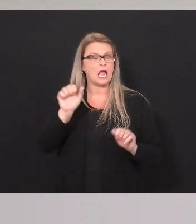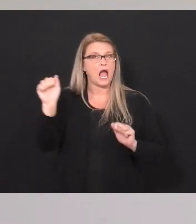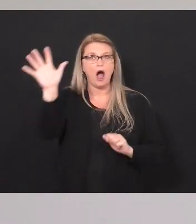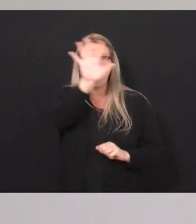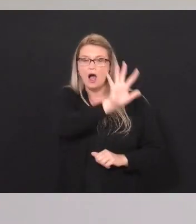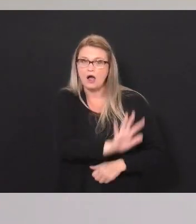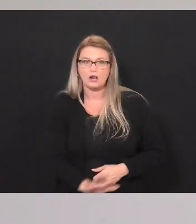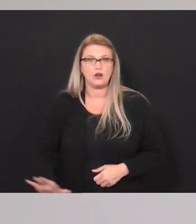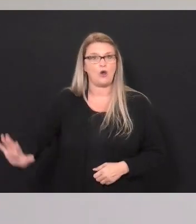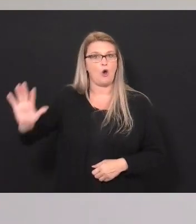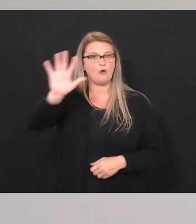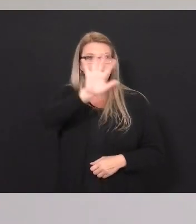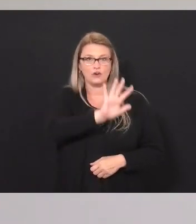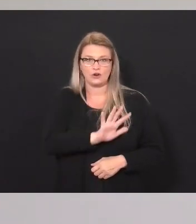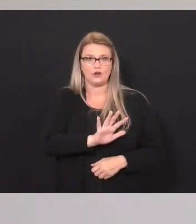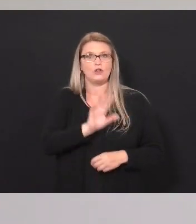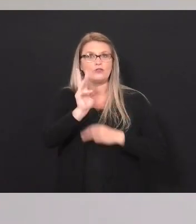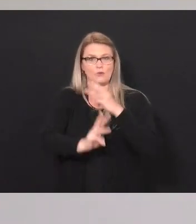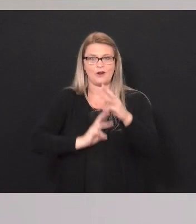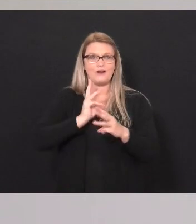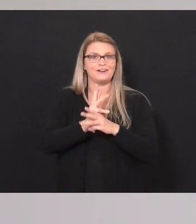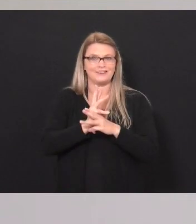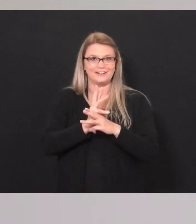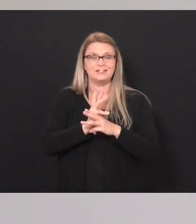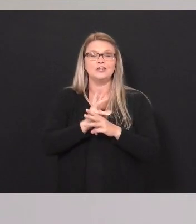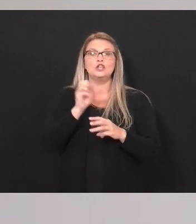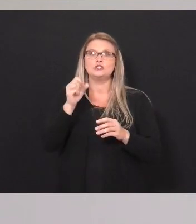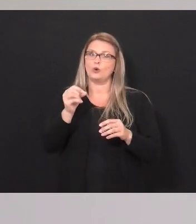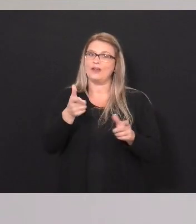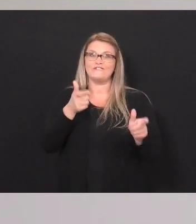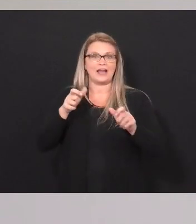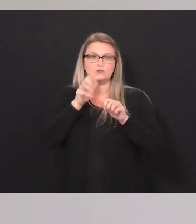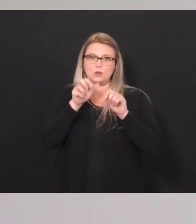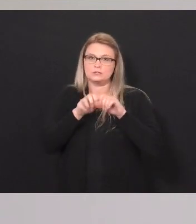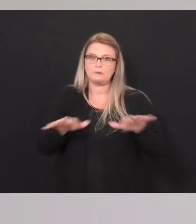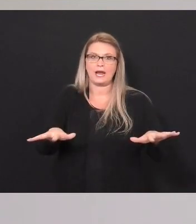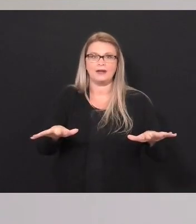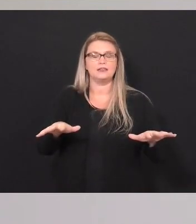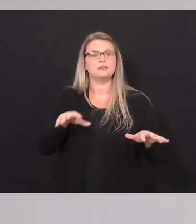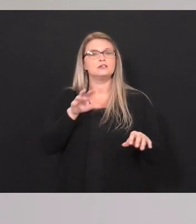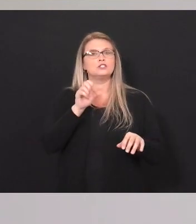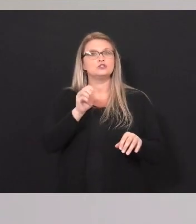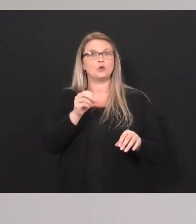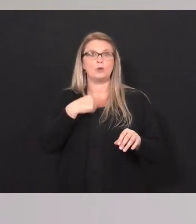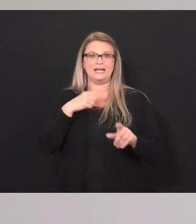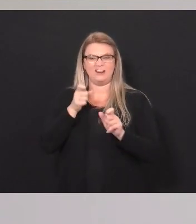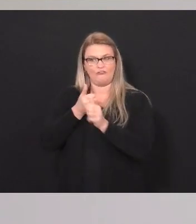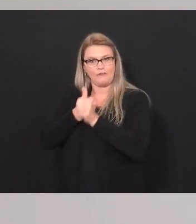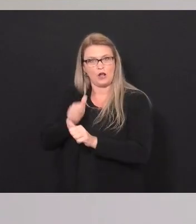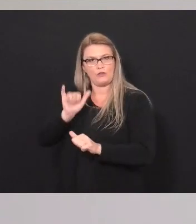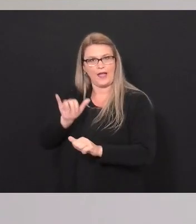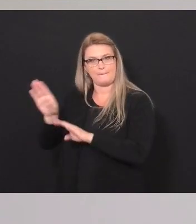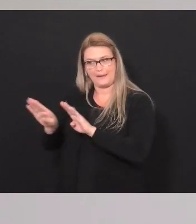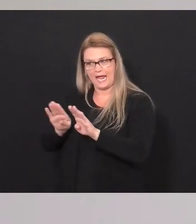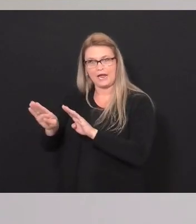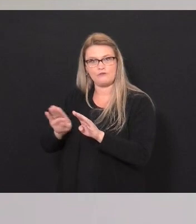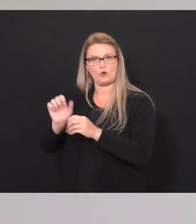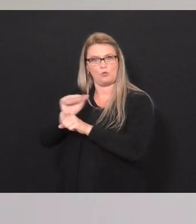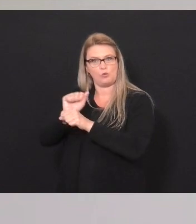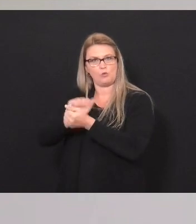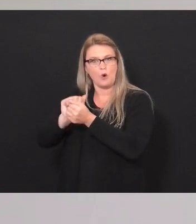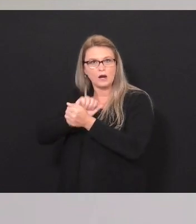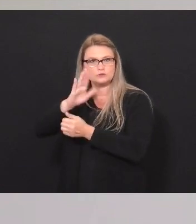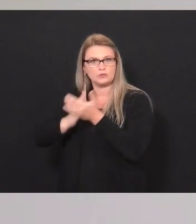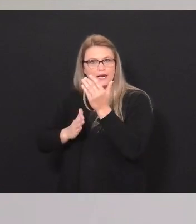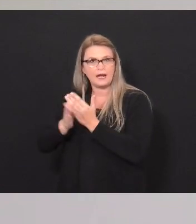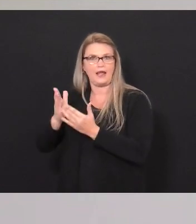can have asymptomatic spread. And so that we do need to really adhere to those behaviors that we talked about, Dr. Birx and the governor and others have